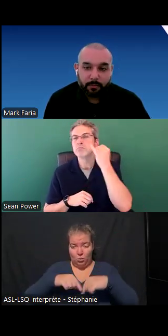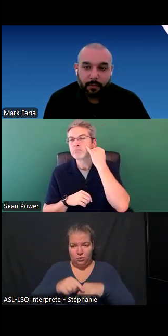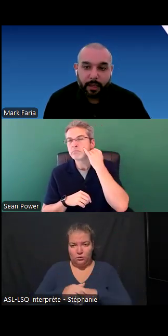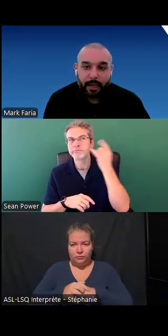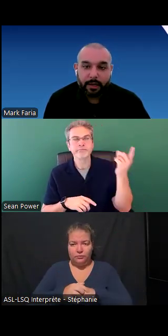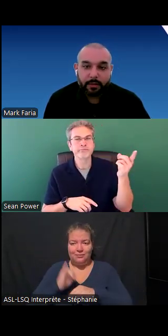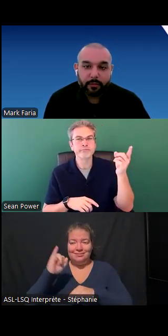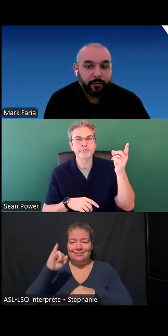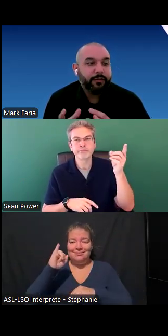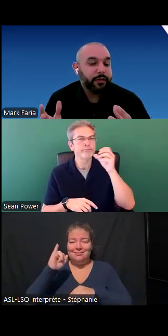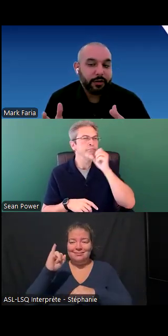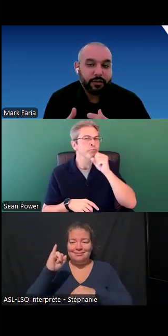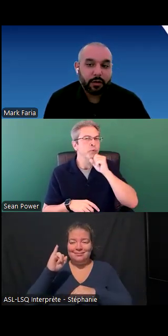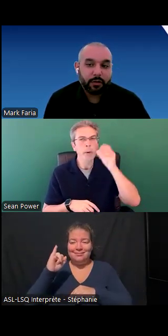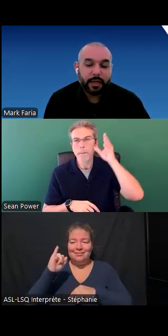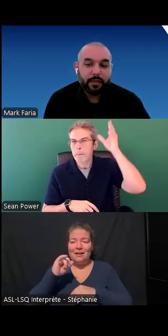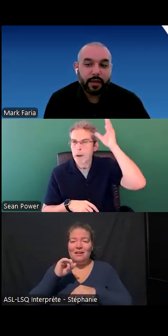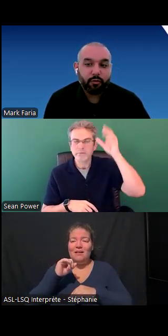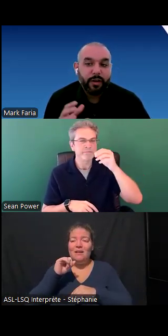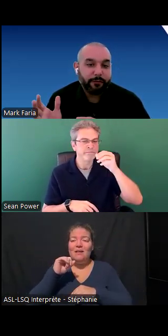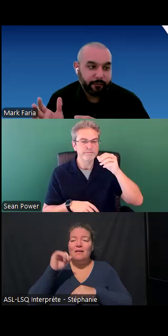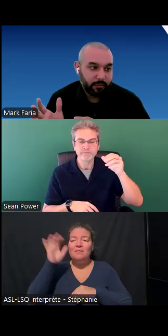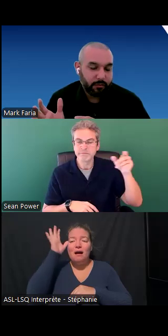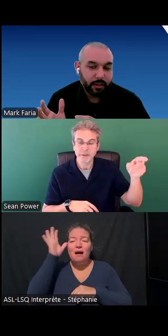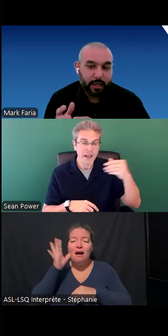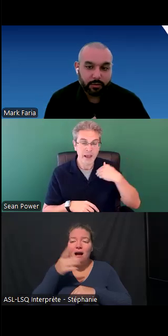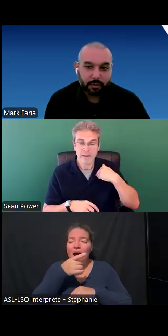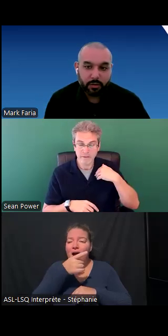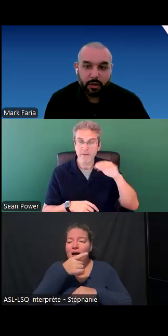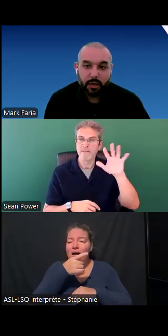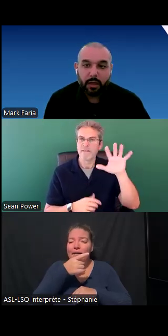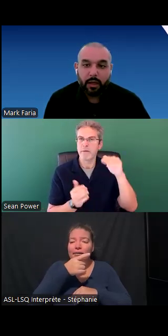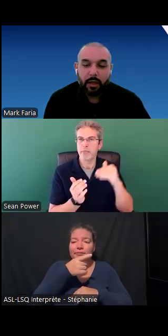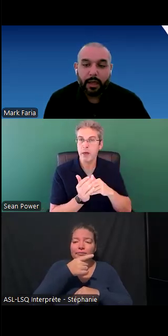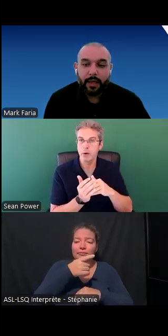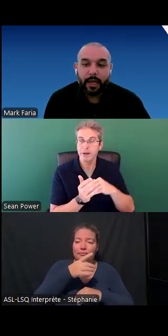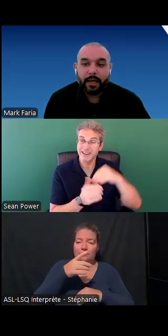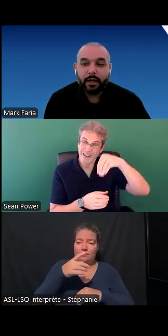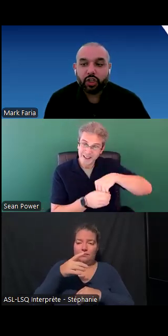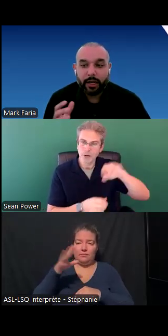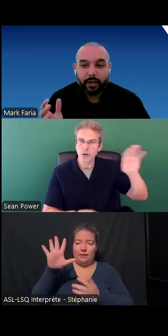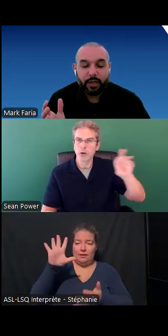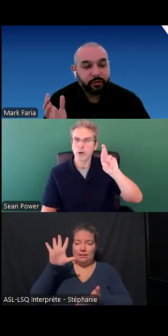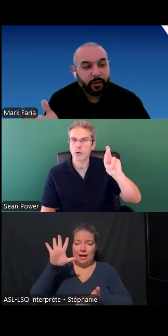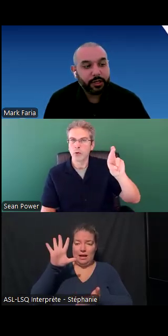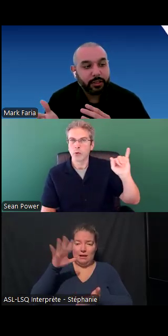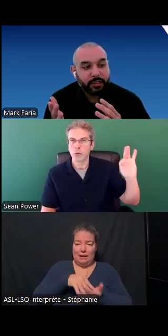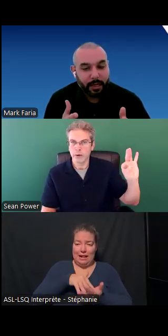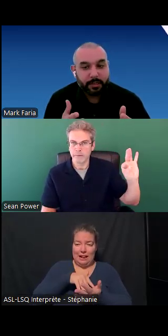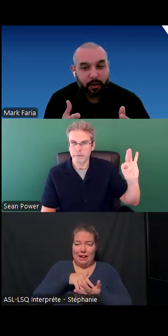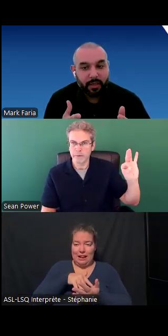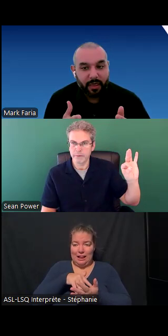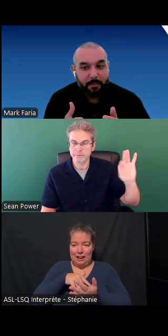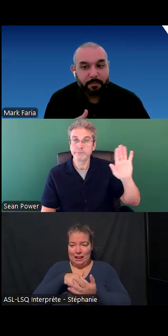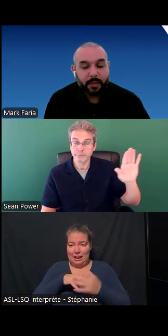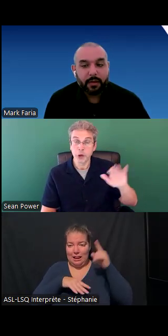parent had $500,000 in their RIF account, and they had a child that was financially